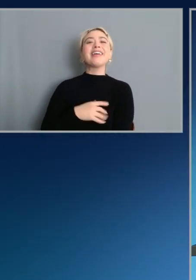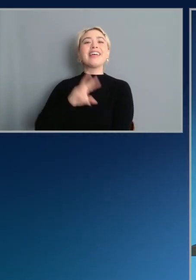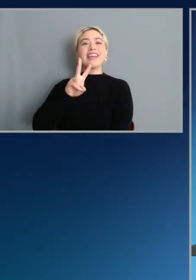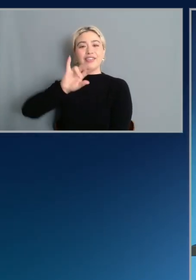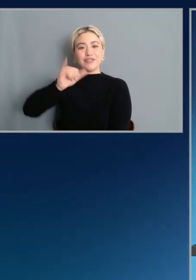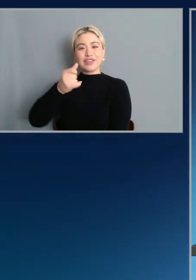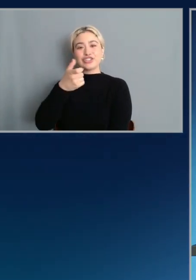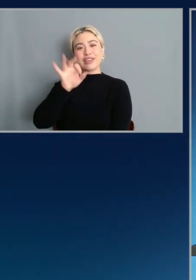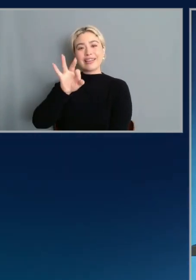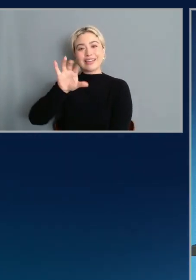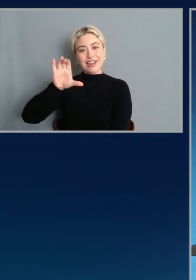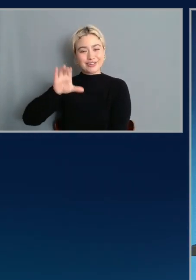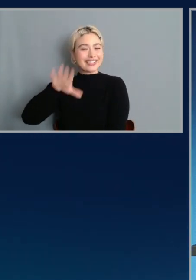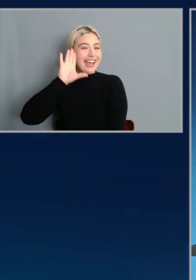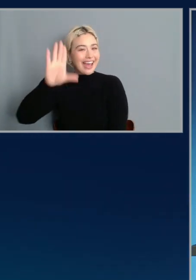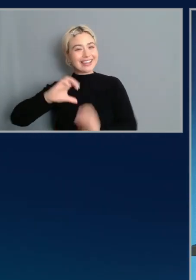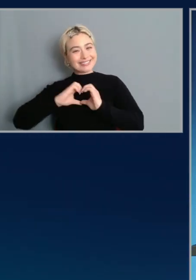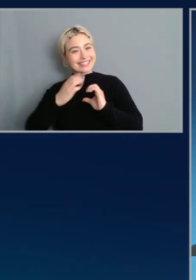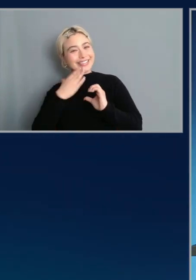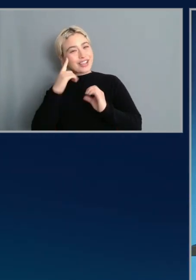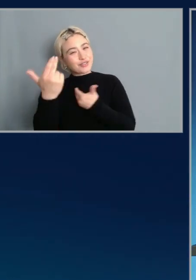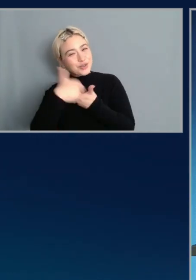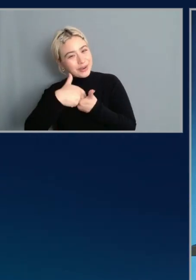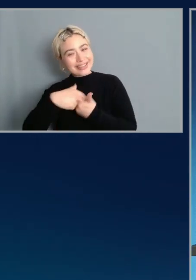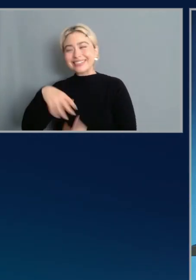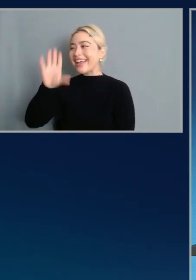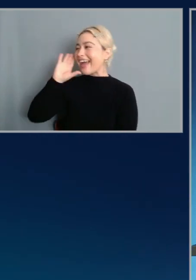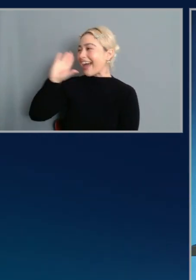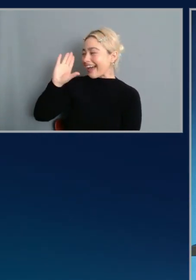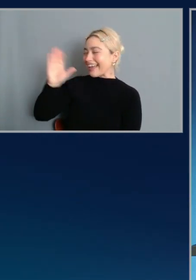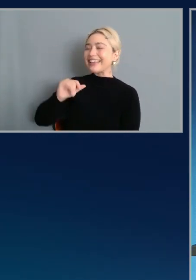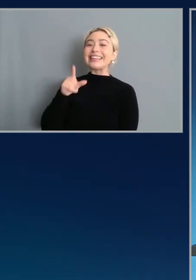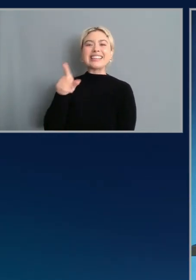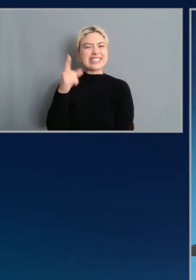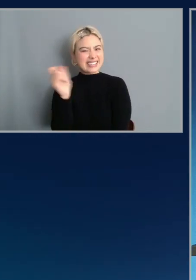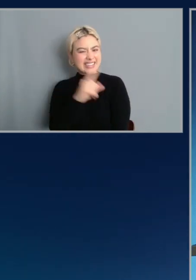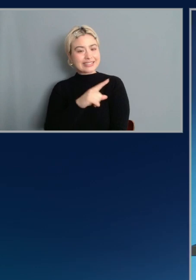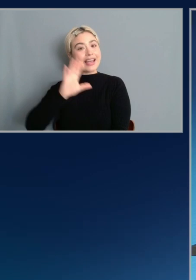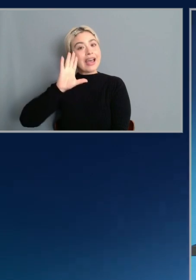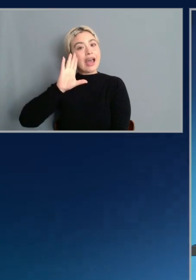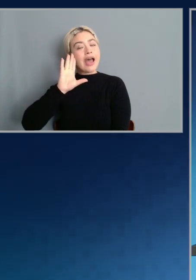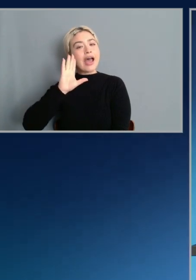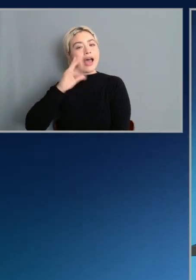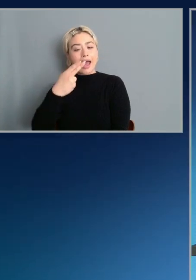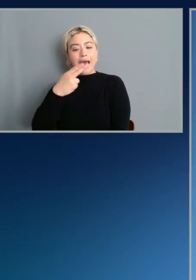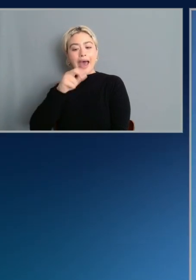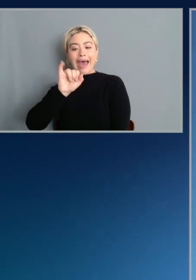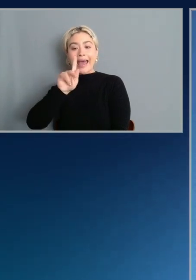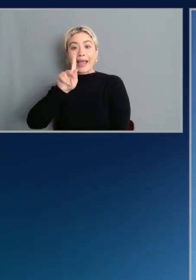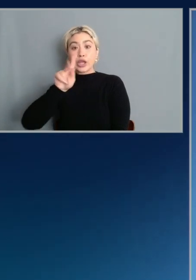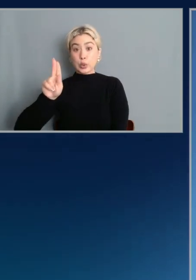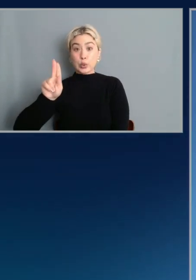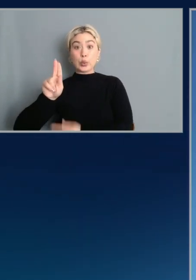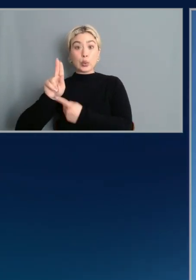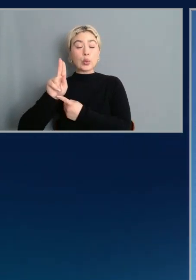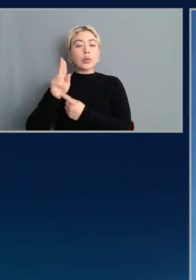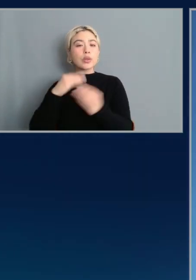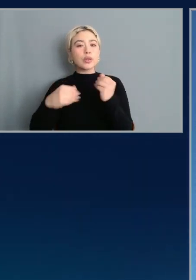VJ1900. Hello, VJ. Thank you so much for joining us again. Hi, VJ. VJ is asking, does Haiku know which is the latest mountain Emily